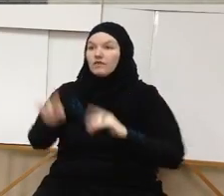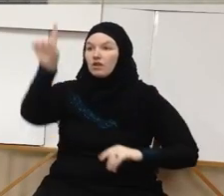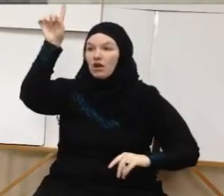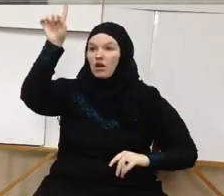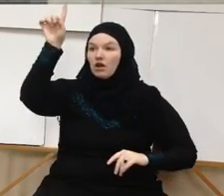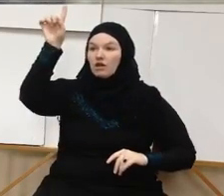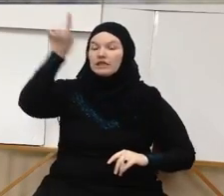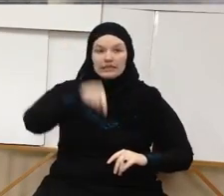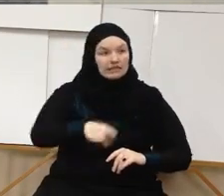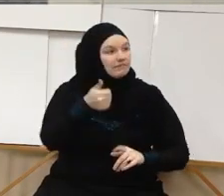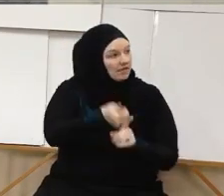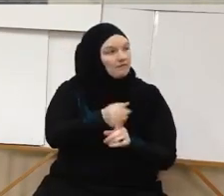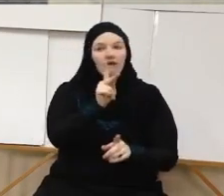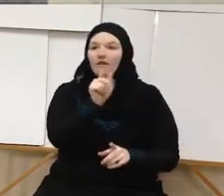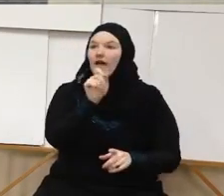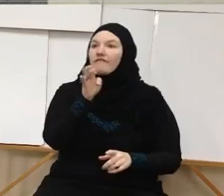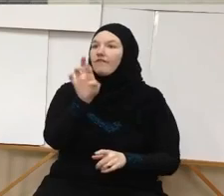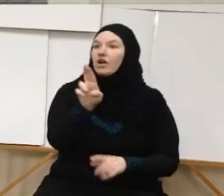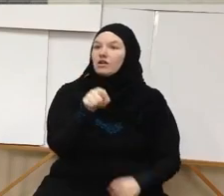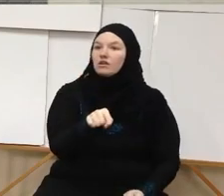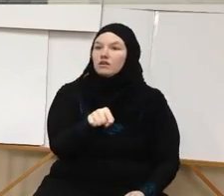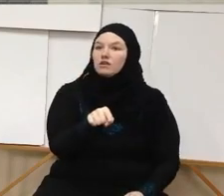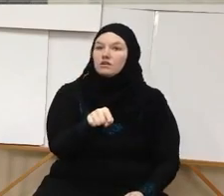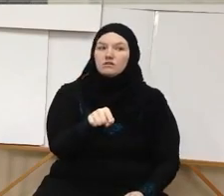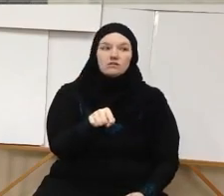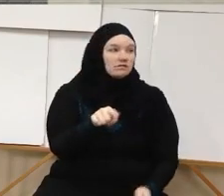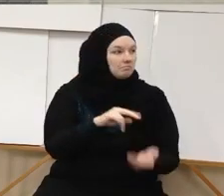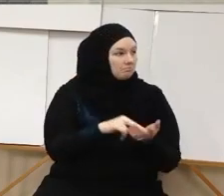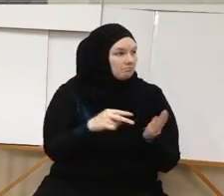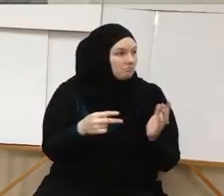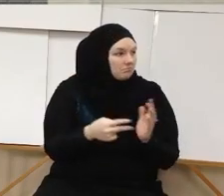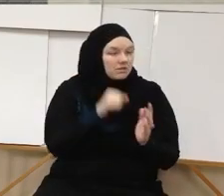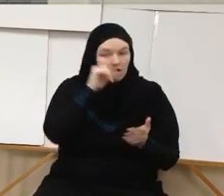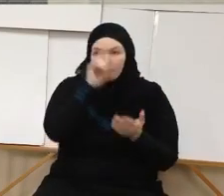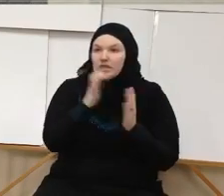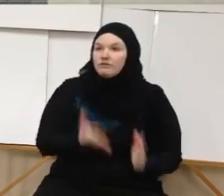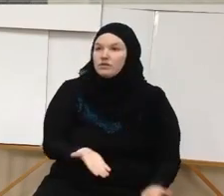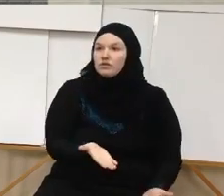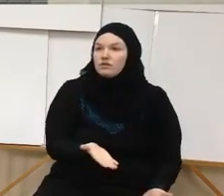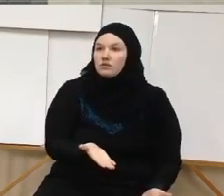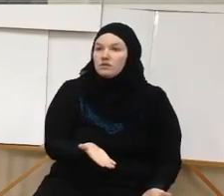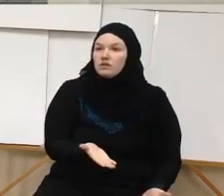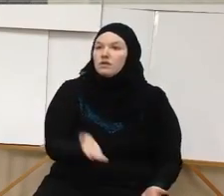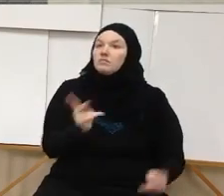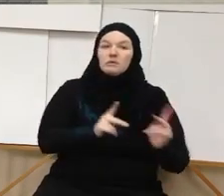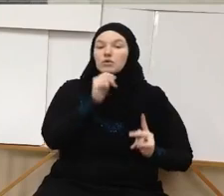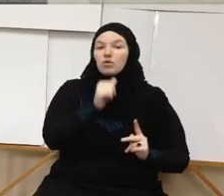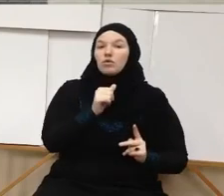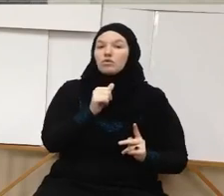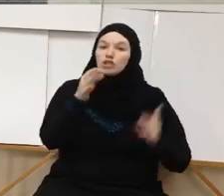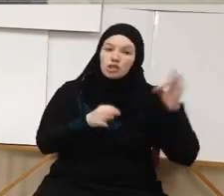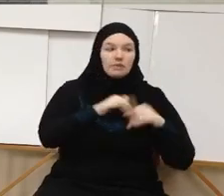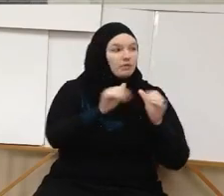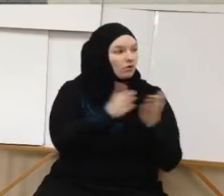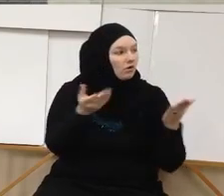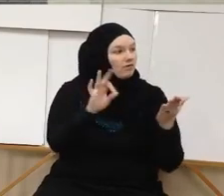a kafir. And they are kafirun. Those who do not judge by the book of Allah, the ayah